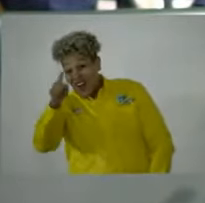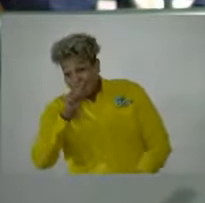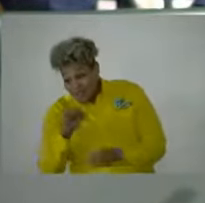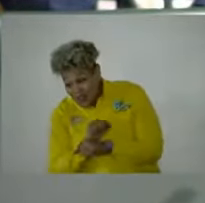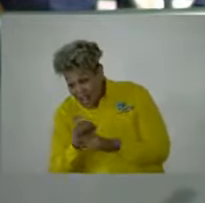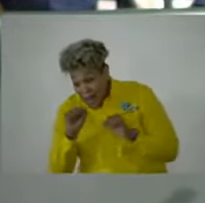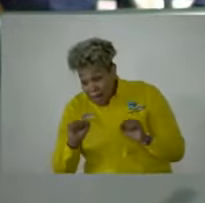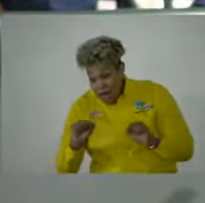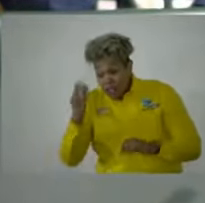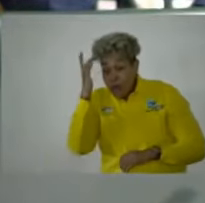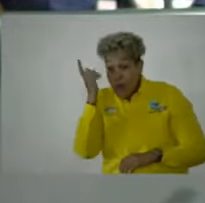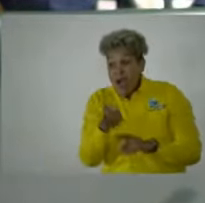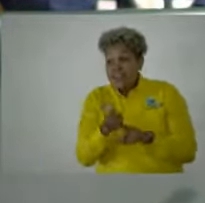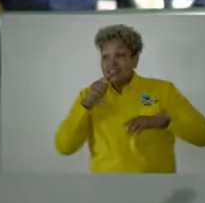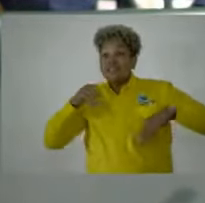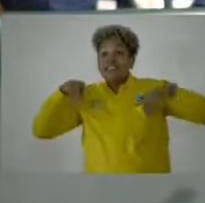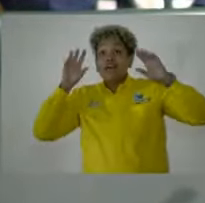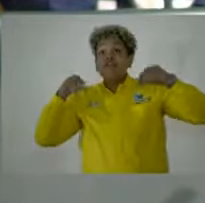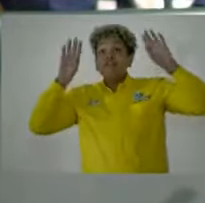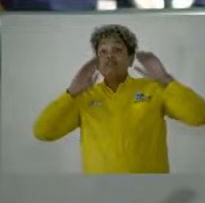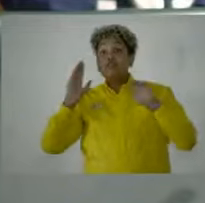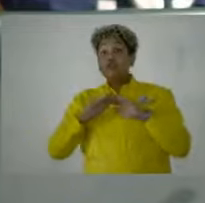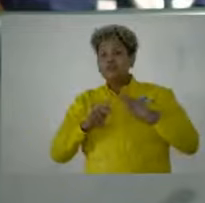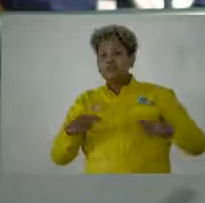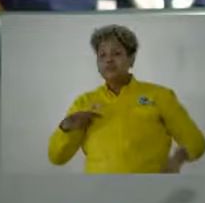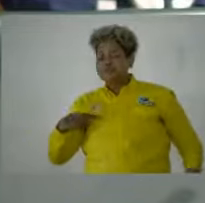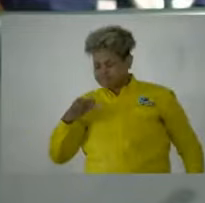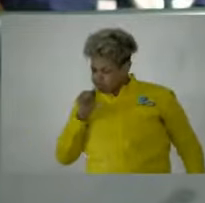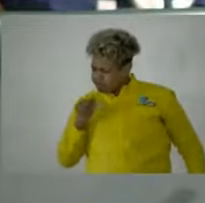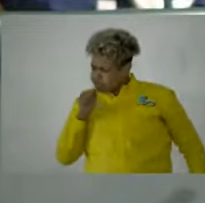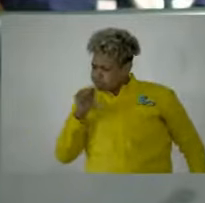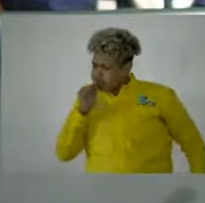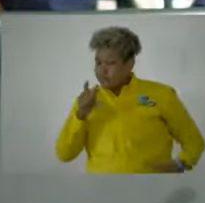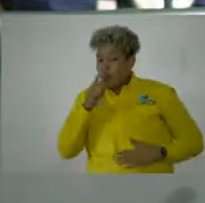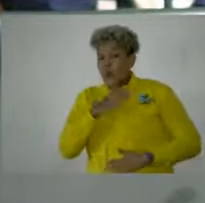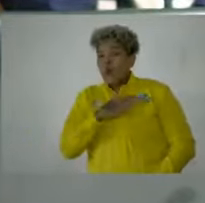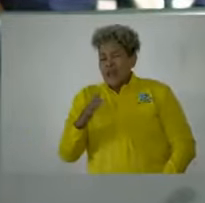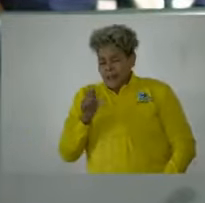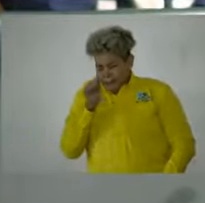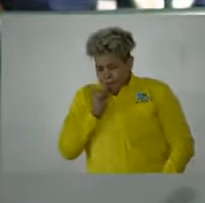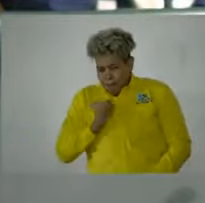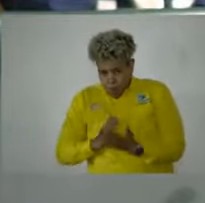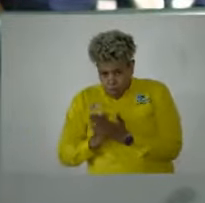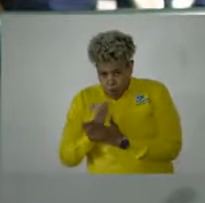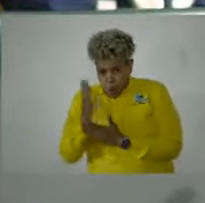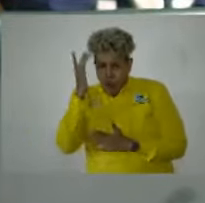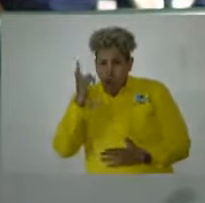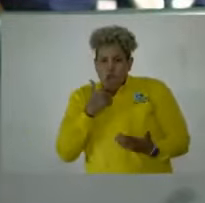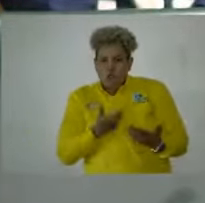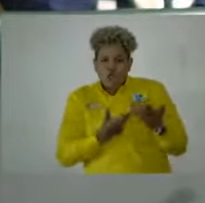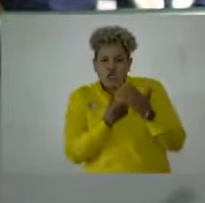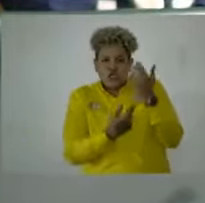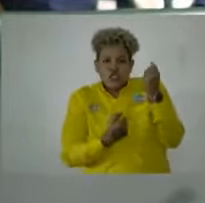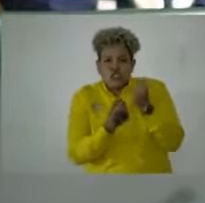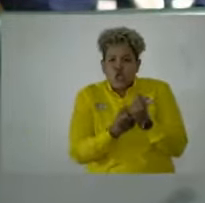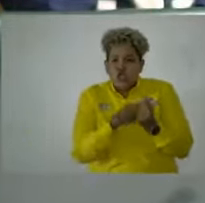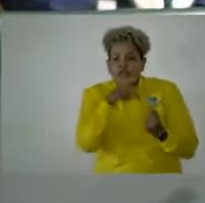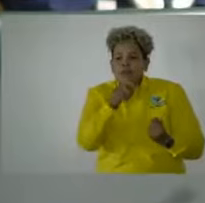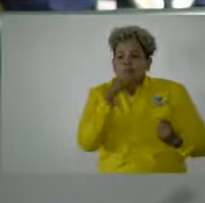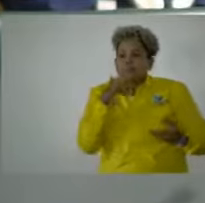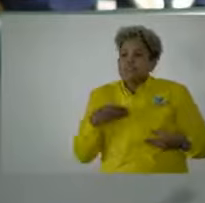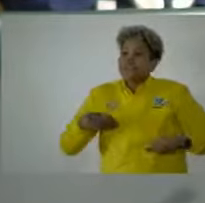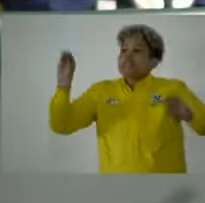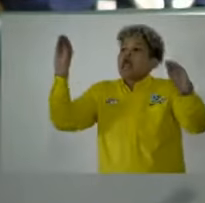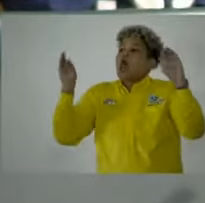possible because of the sacrifices of the Jamaican people who were willing to walk the walk because they trusted her not to sell them